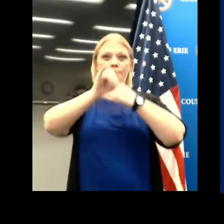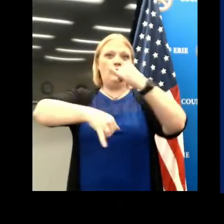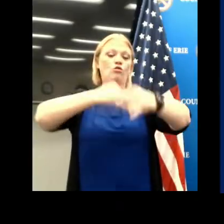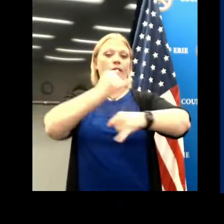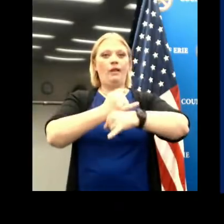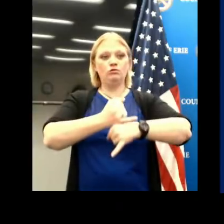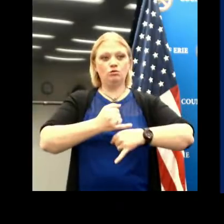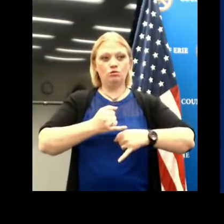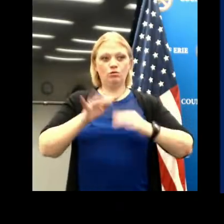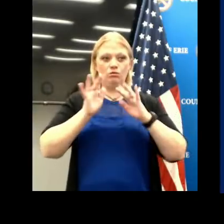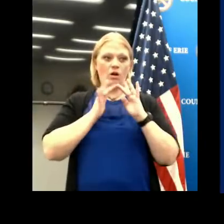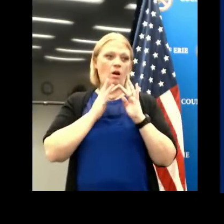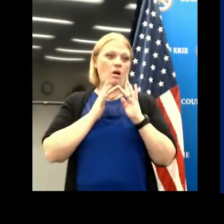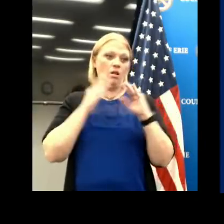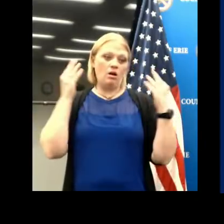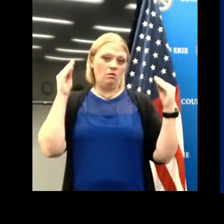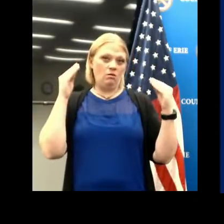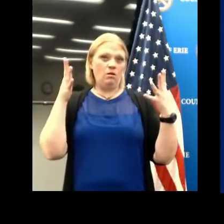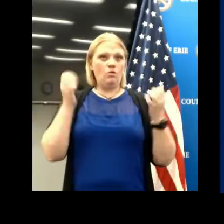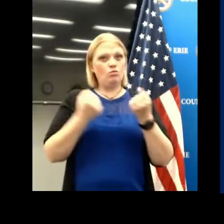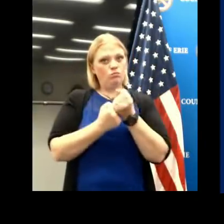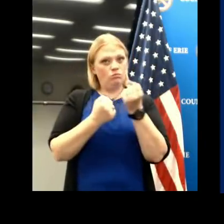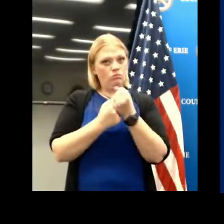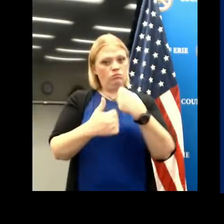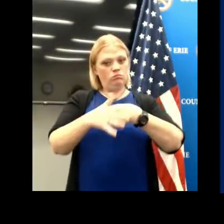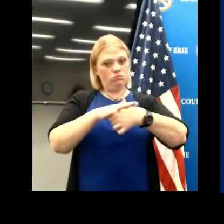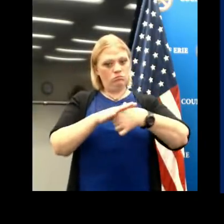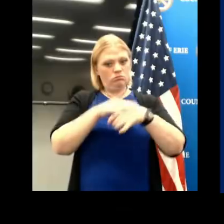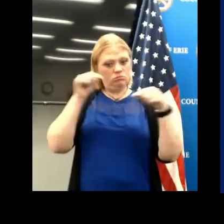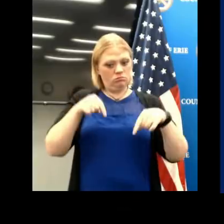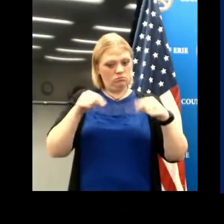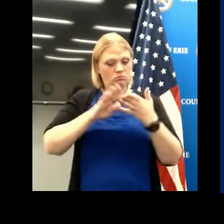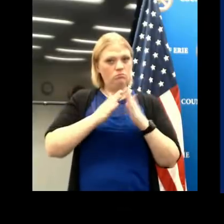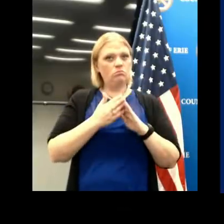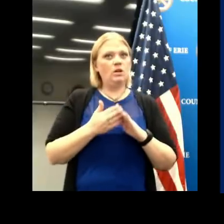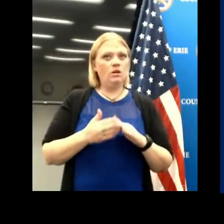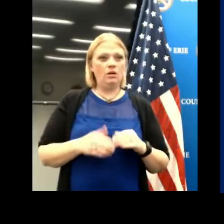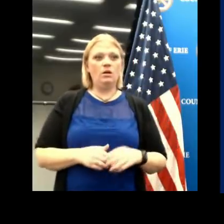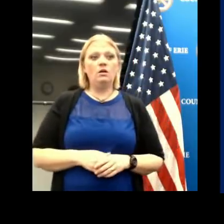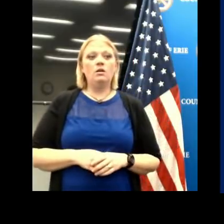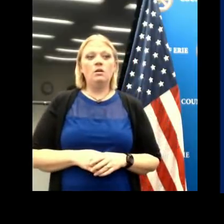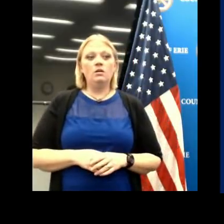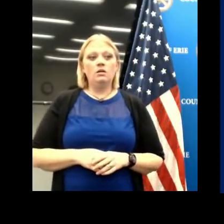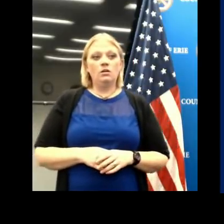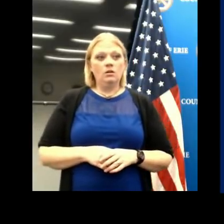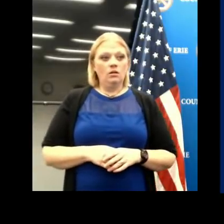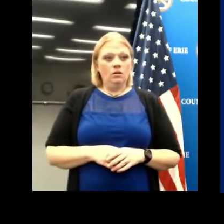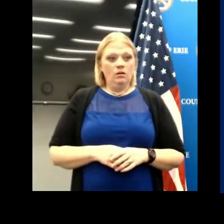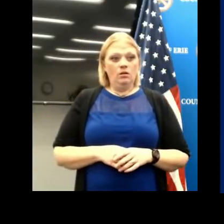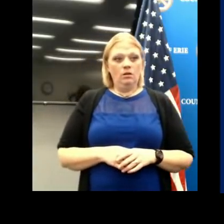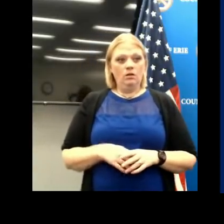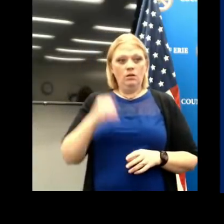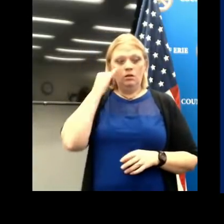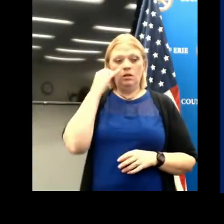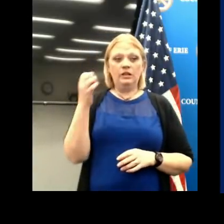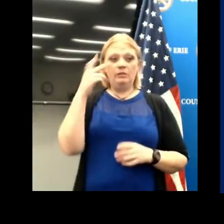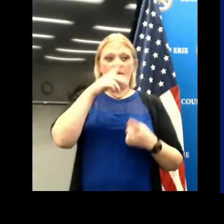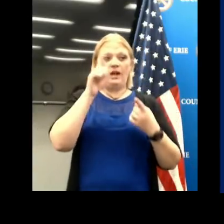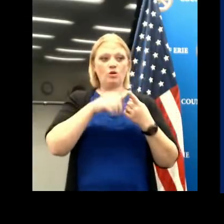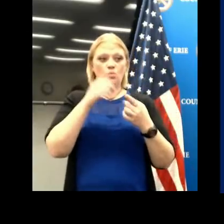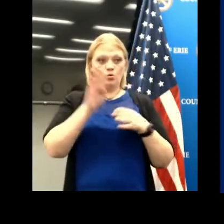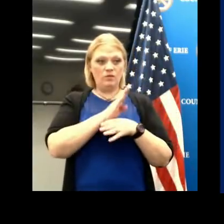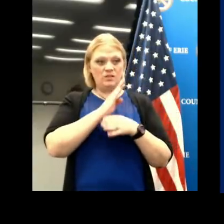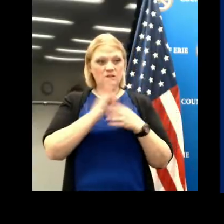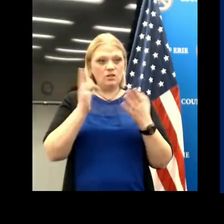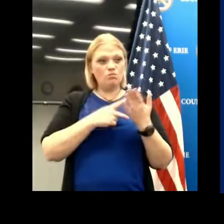international online retailers. We want to support our local retail community. So if you go to our Back to Business program,